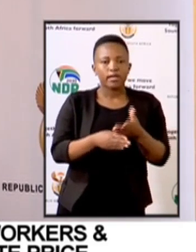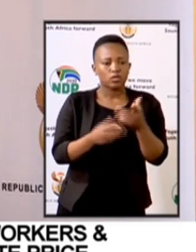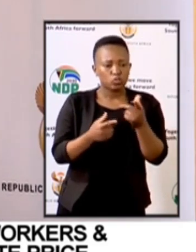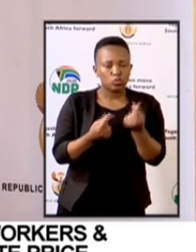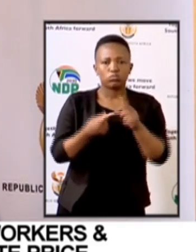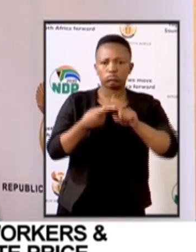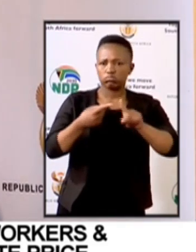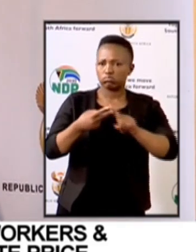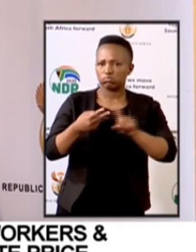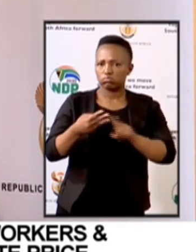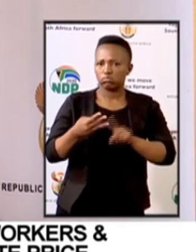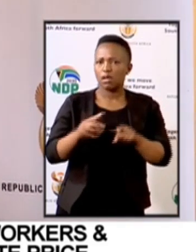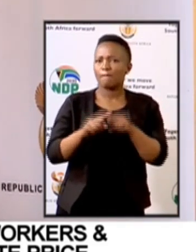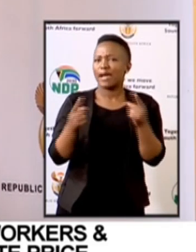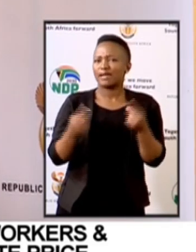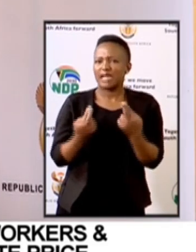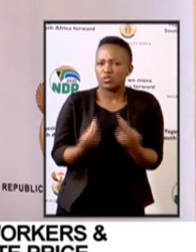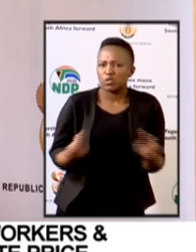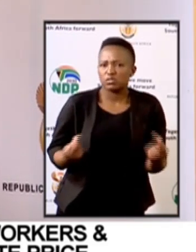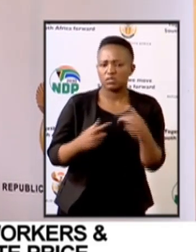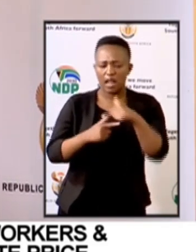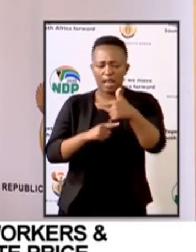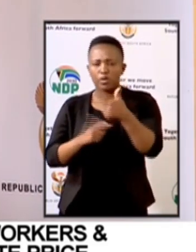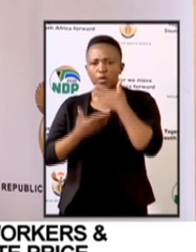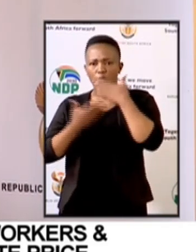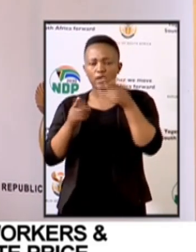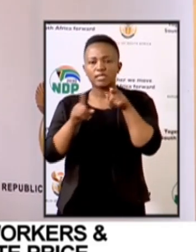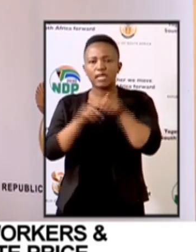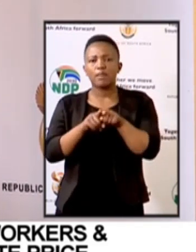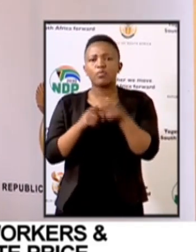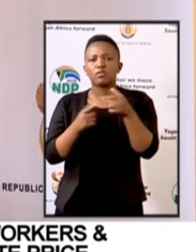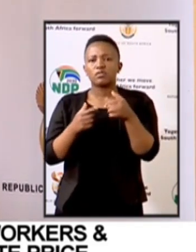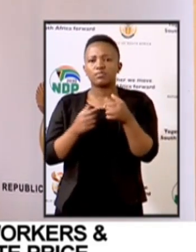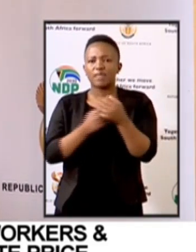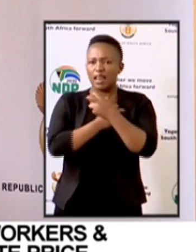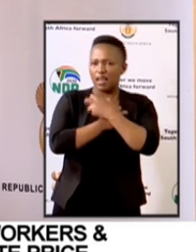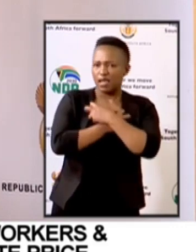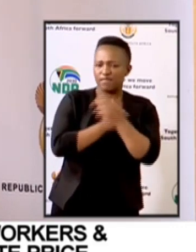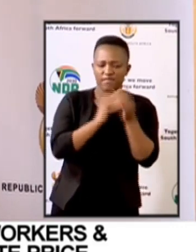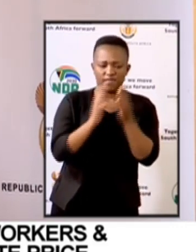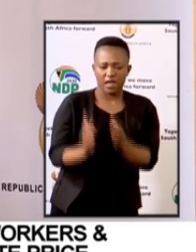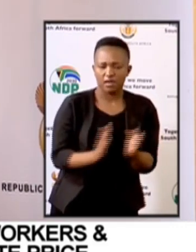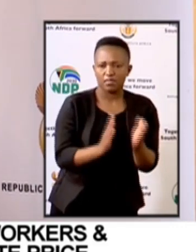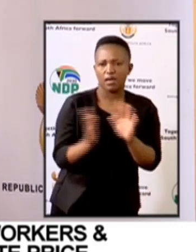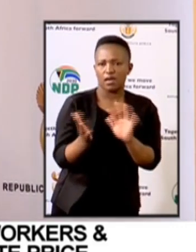and in relation in particular to leave arrangements and other